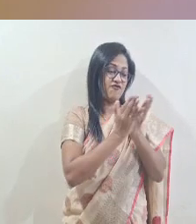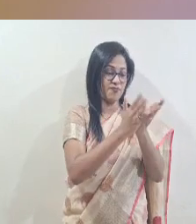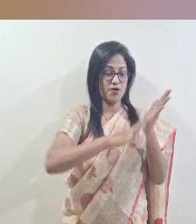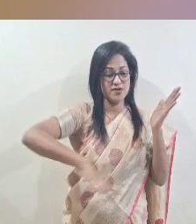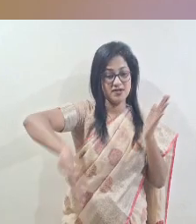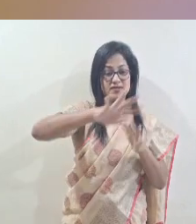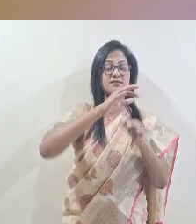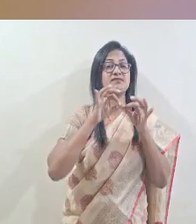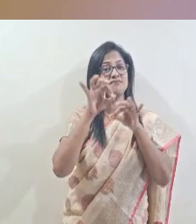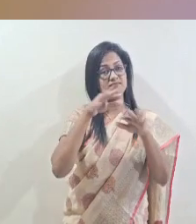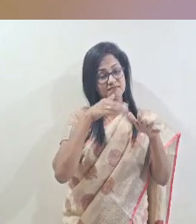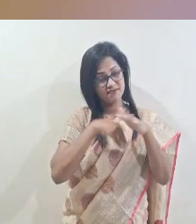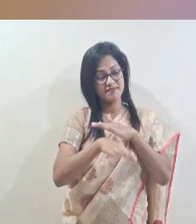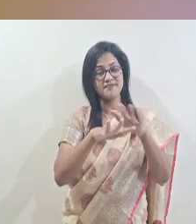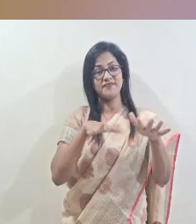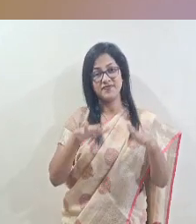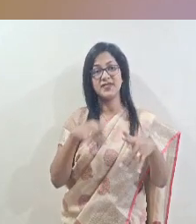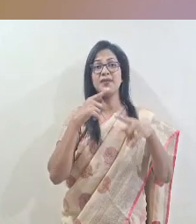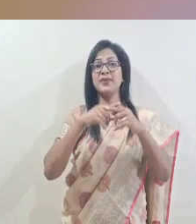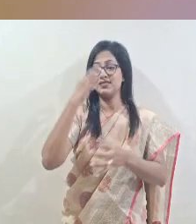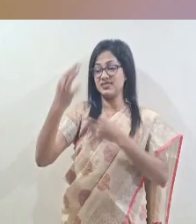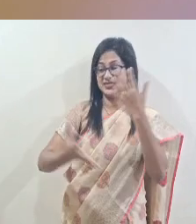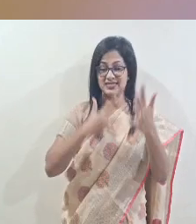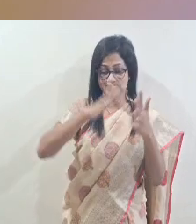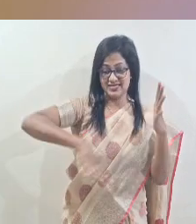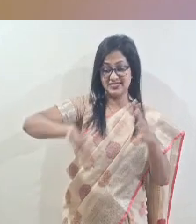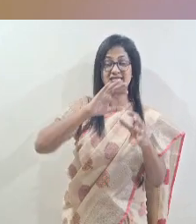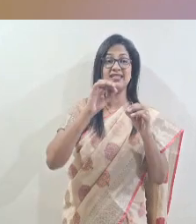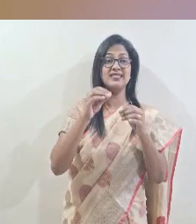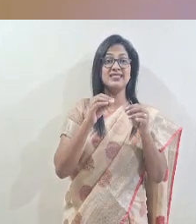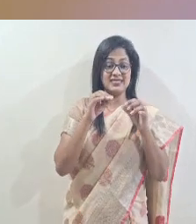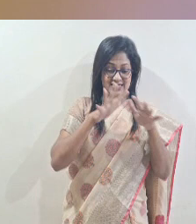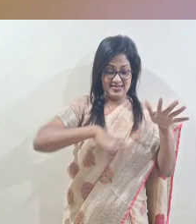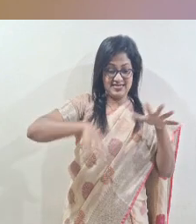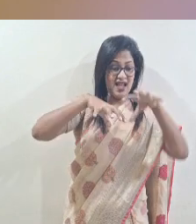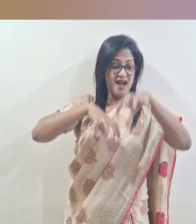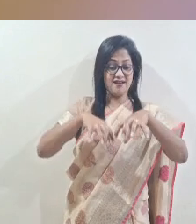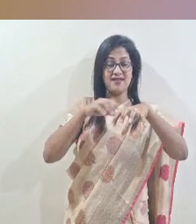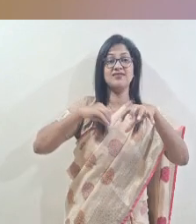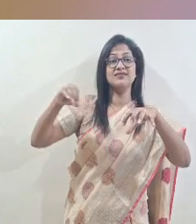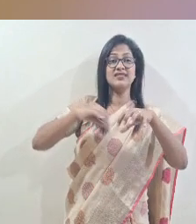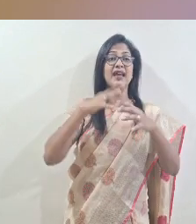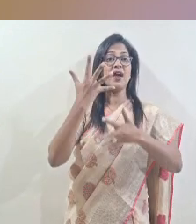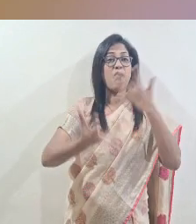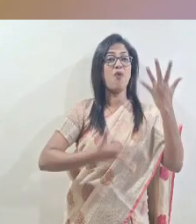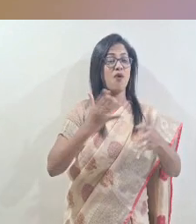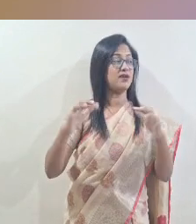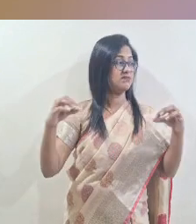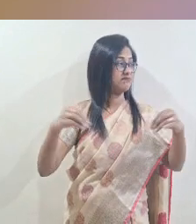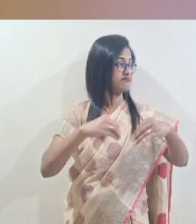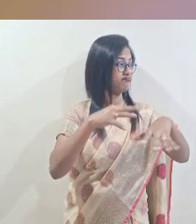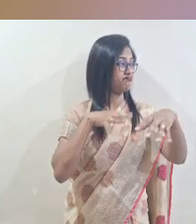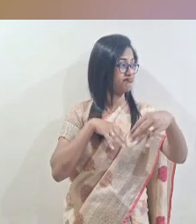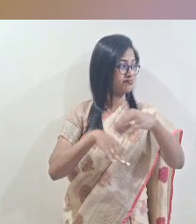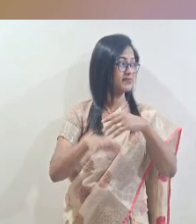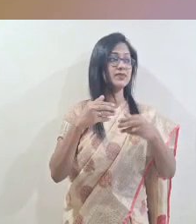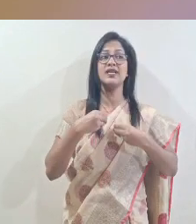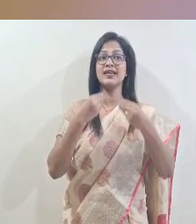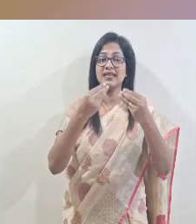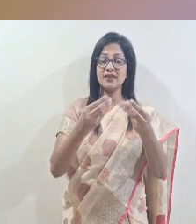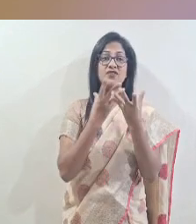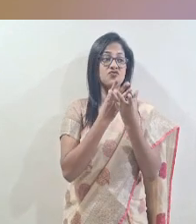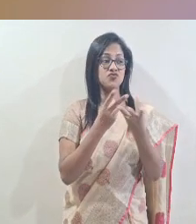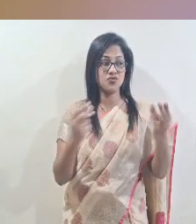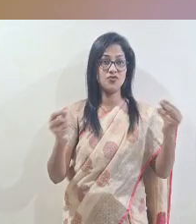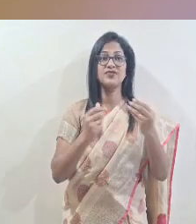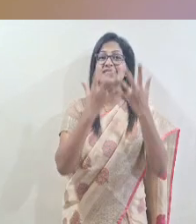cities. Second, the heat island effect is creating around the cities. So for that, we are providing a solution of locating